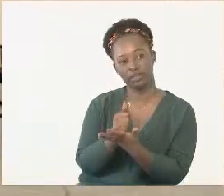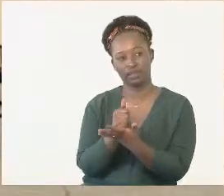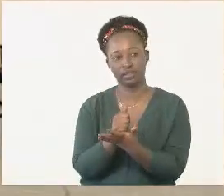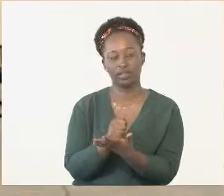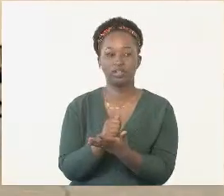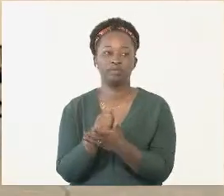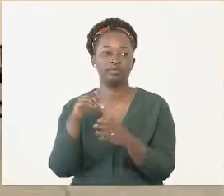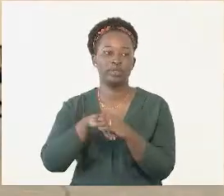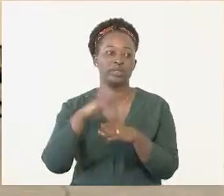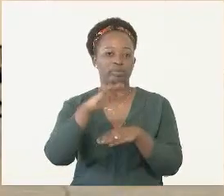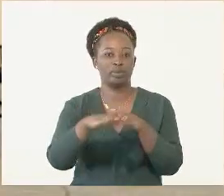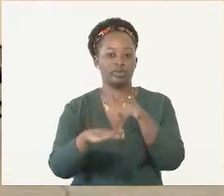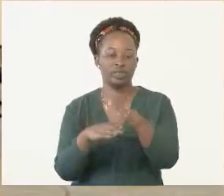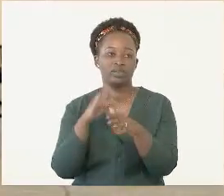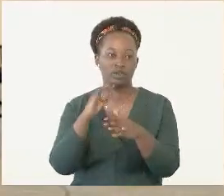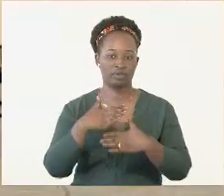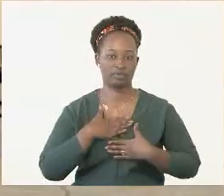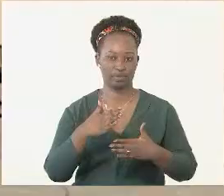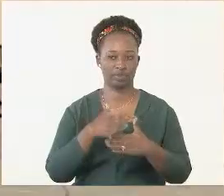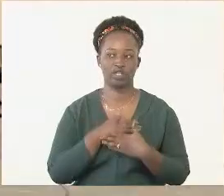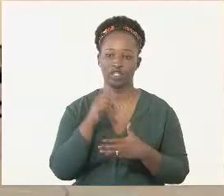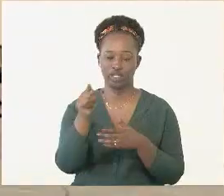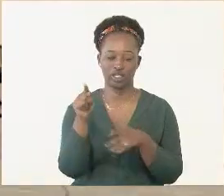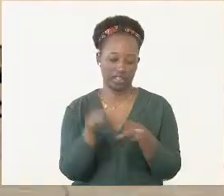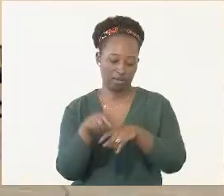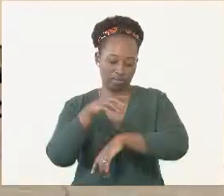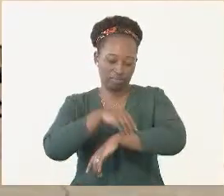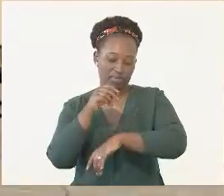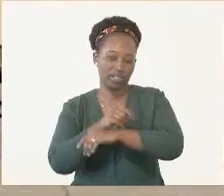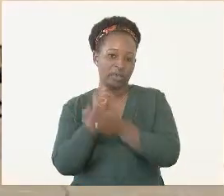of petting, it is the way of regulating its body temperature. You have ever seen that is a